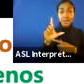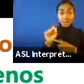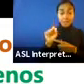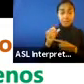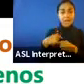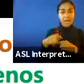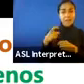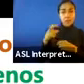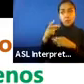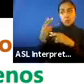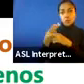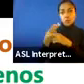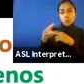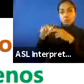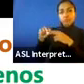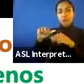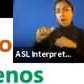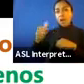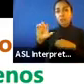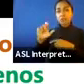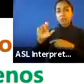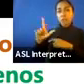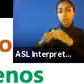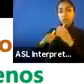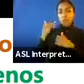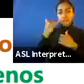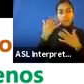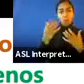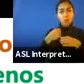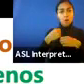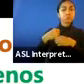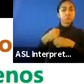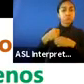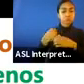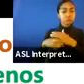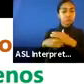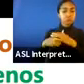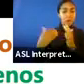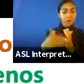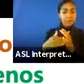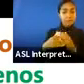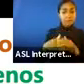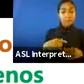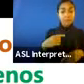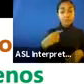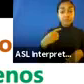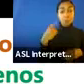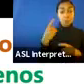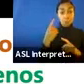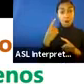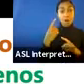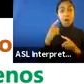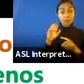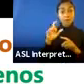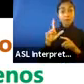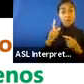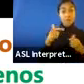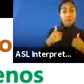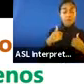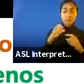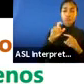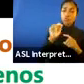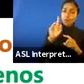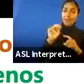cell structure to reproduce. One strain of me was responsible for the 1918 pandemic. Another